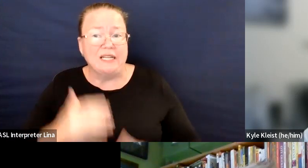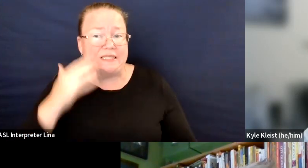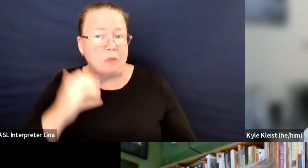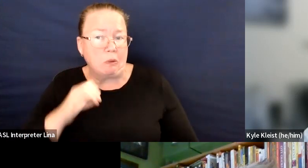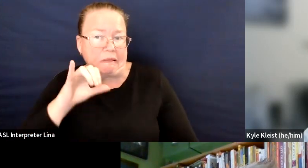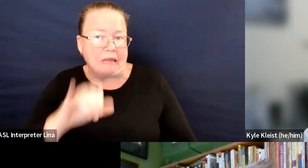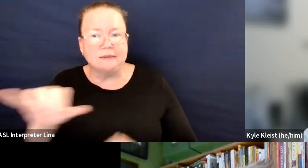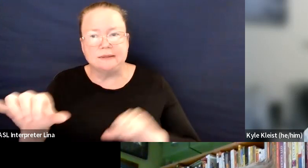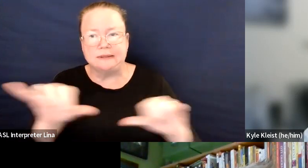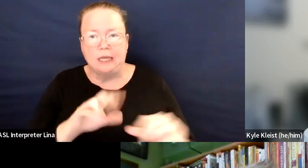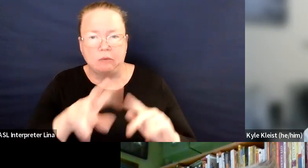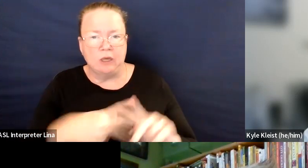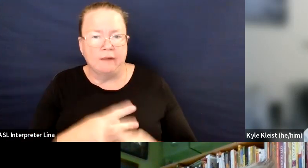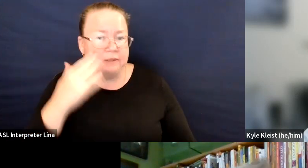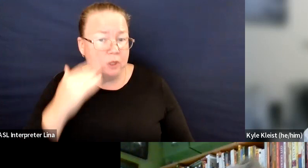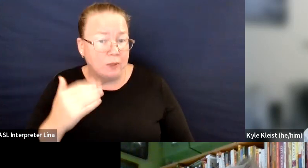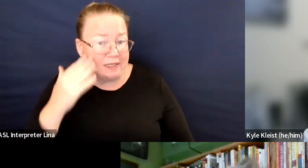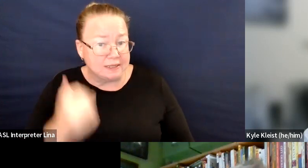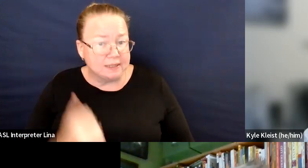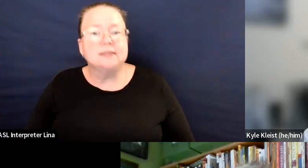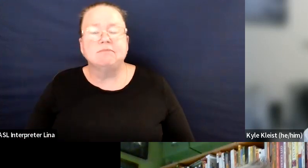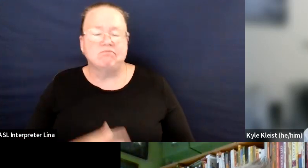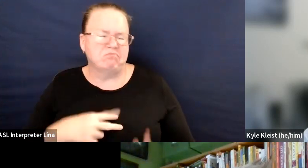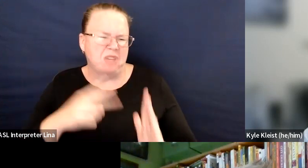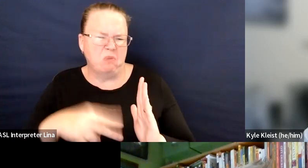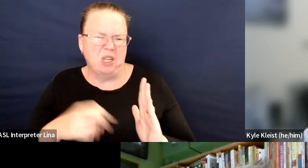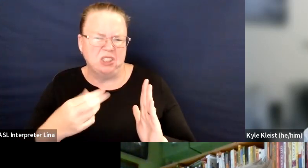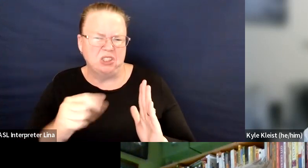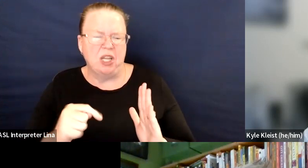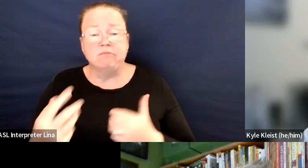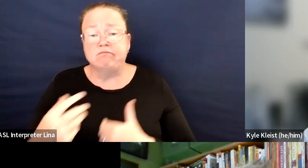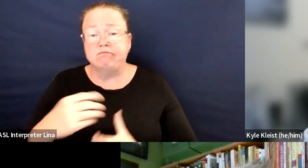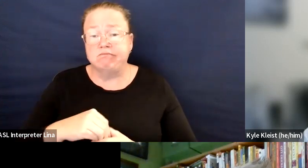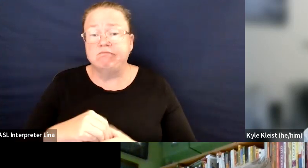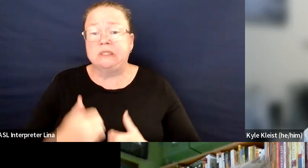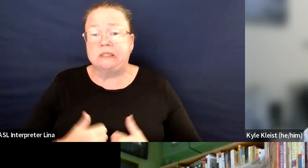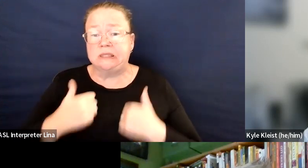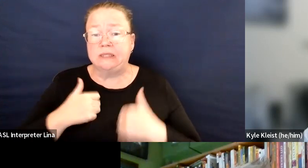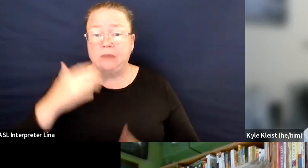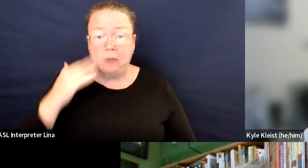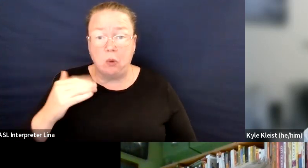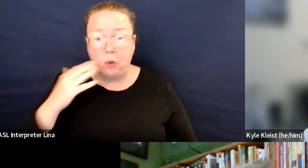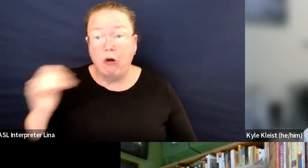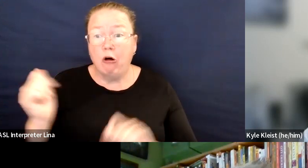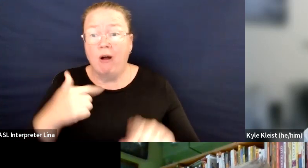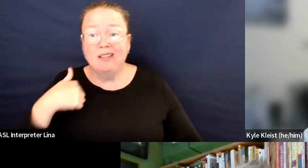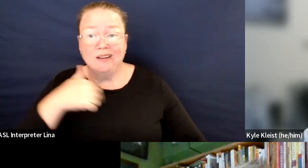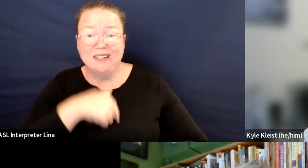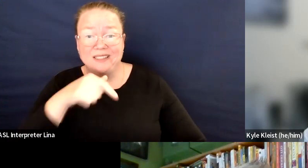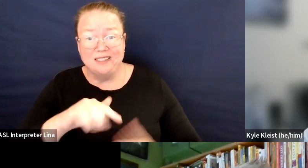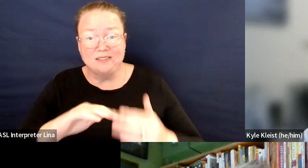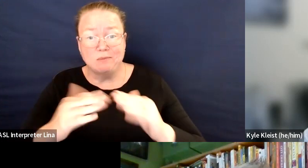similar experiences. I'm just reading the chat. It embraces lived experience, which is all of us in this community